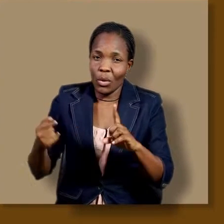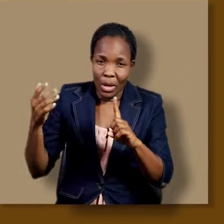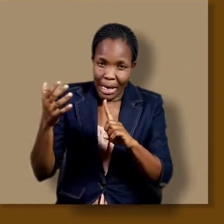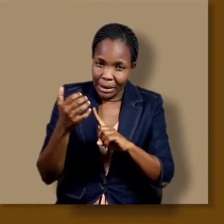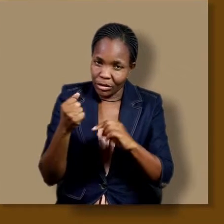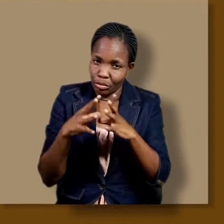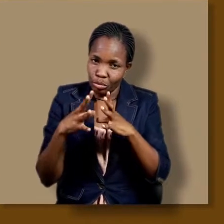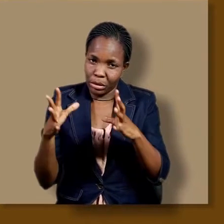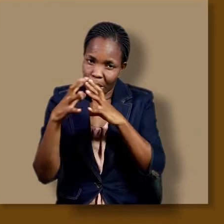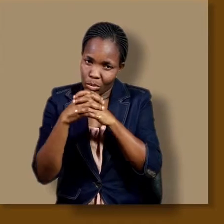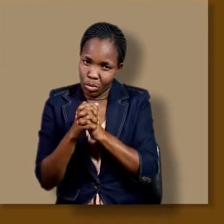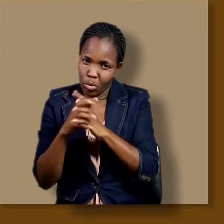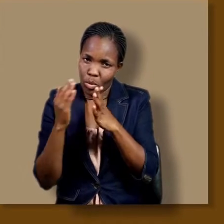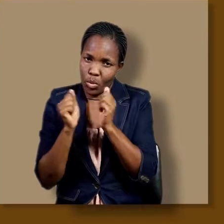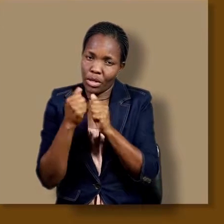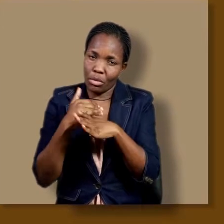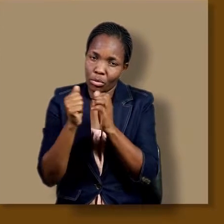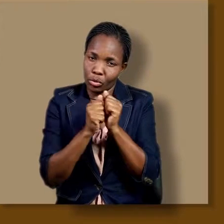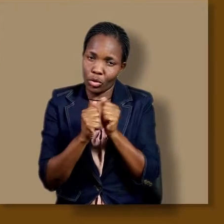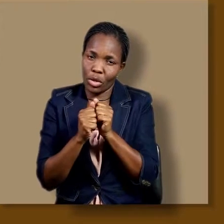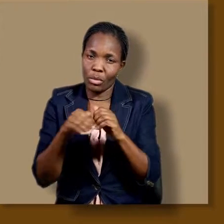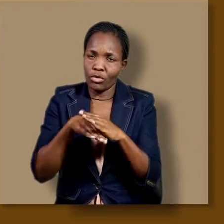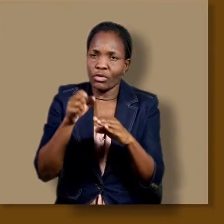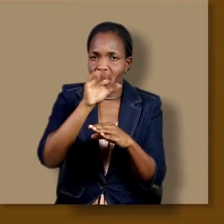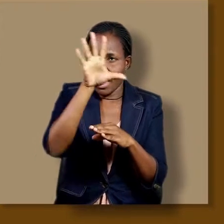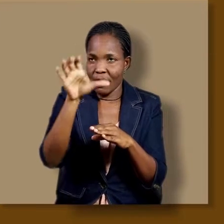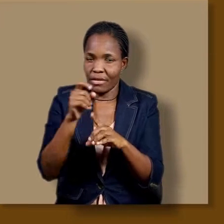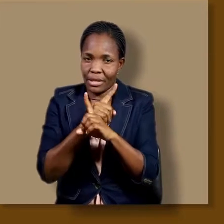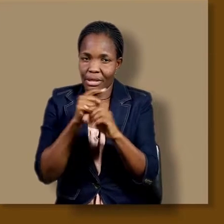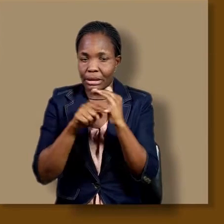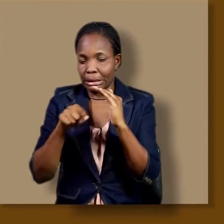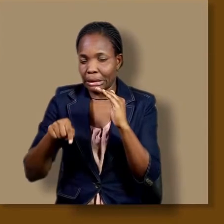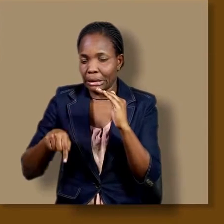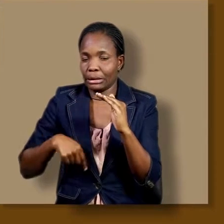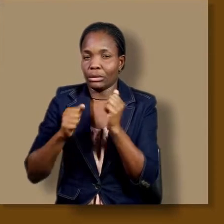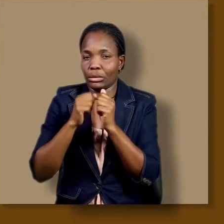achieving greater unity and solidarity between African countries and their peoples,